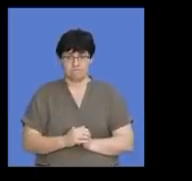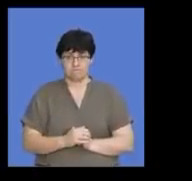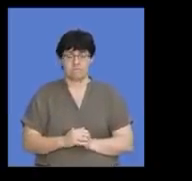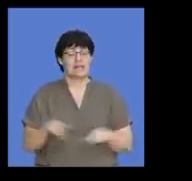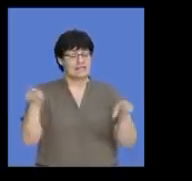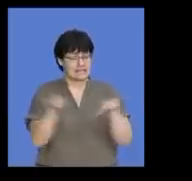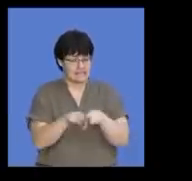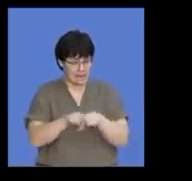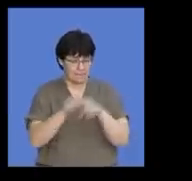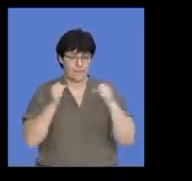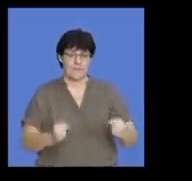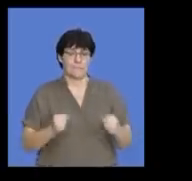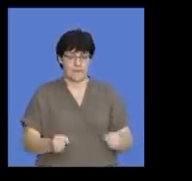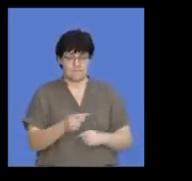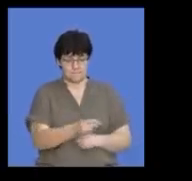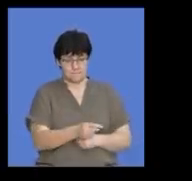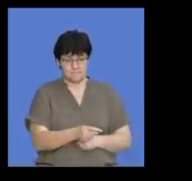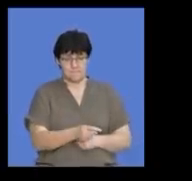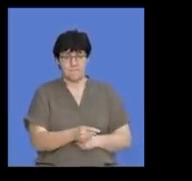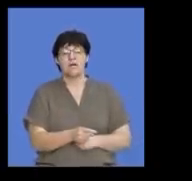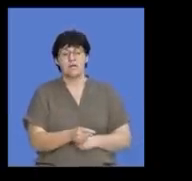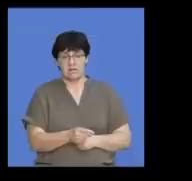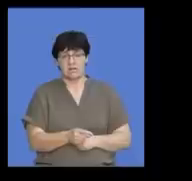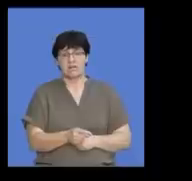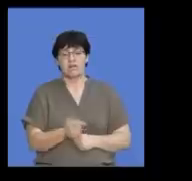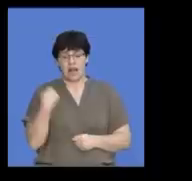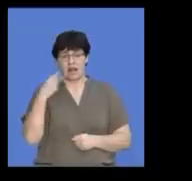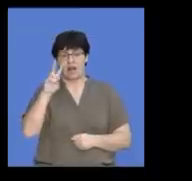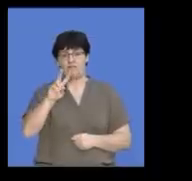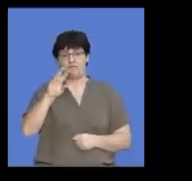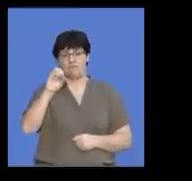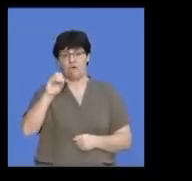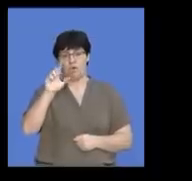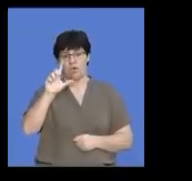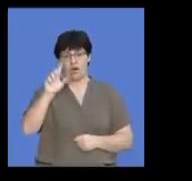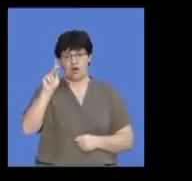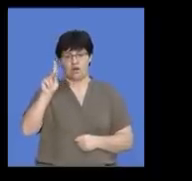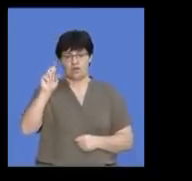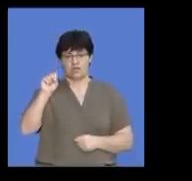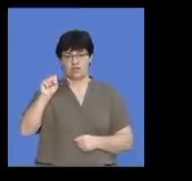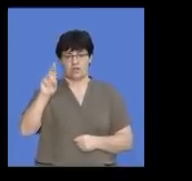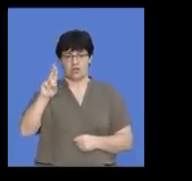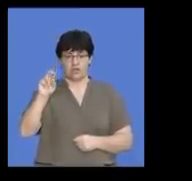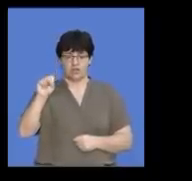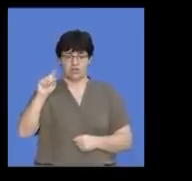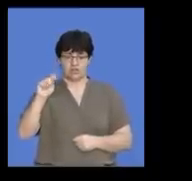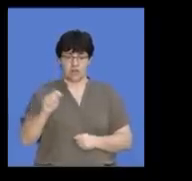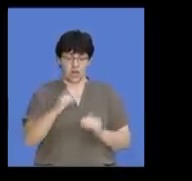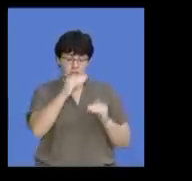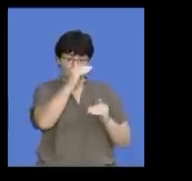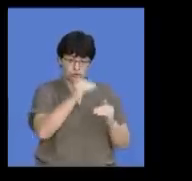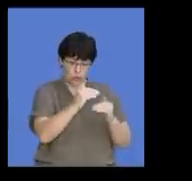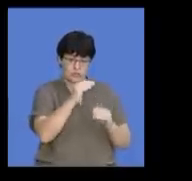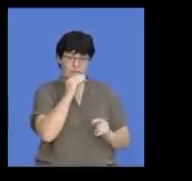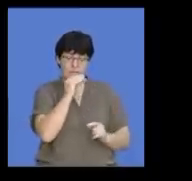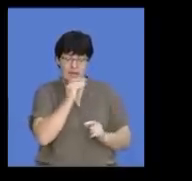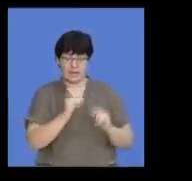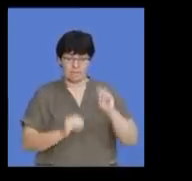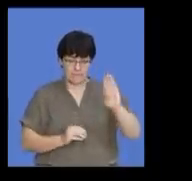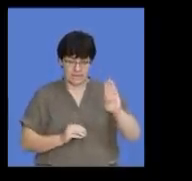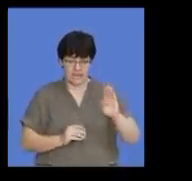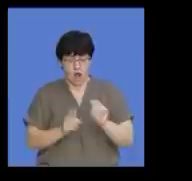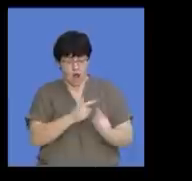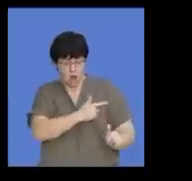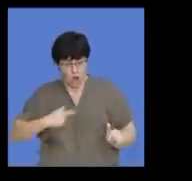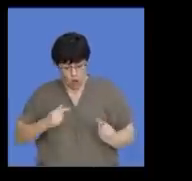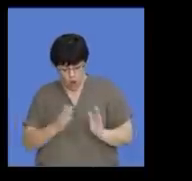Using the same feature as on the map of Volkslist. Always remember that your shorter side is the breadth and your